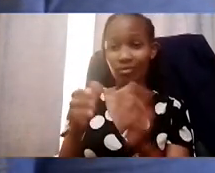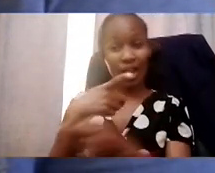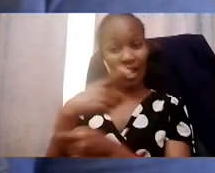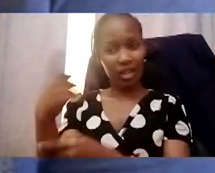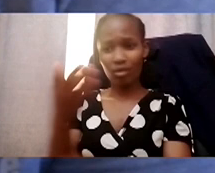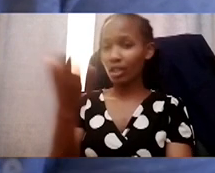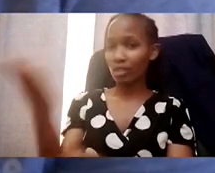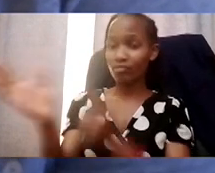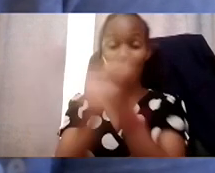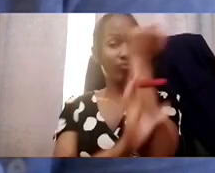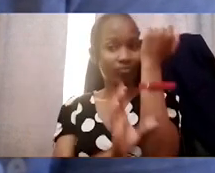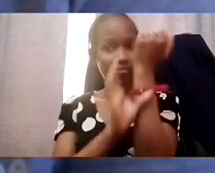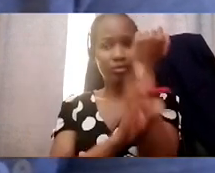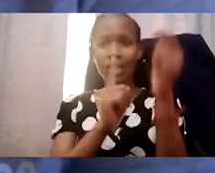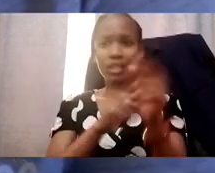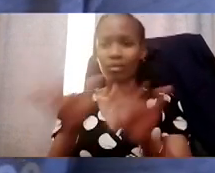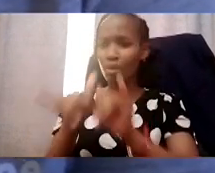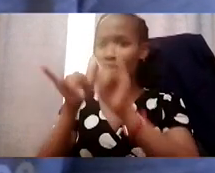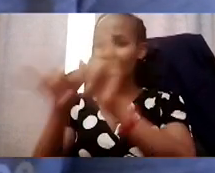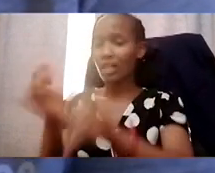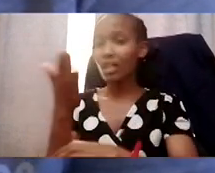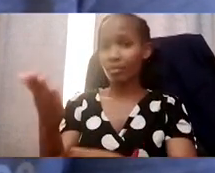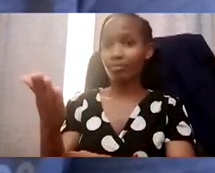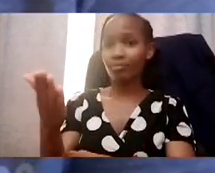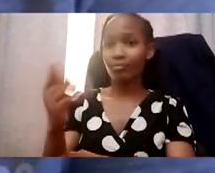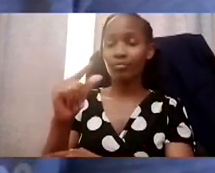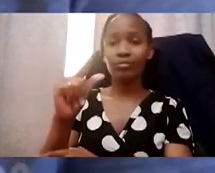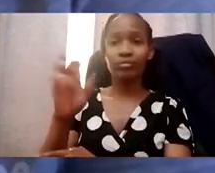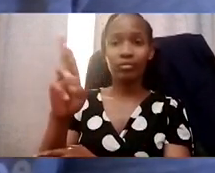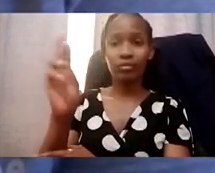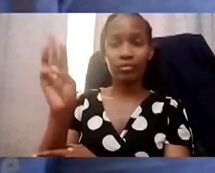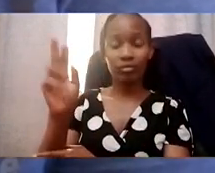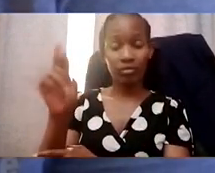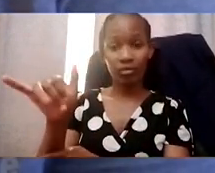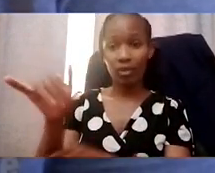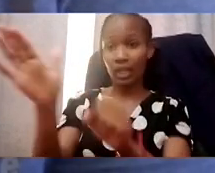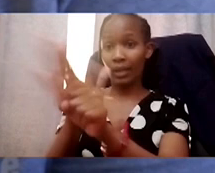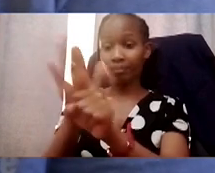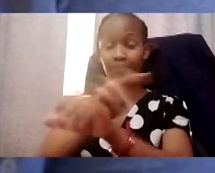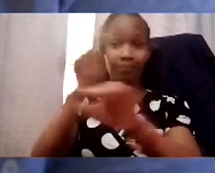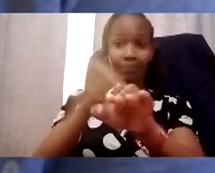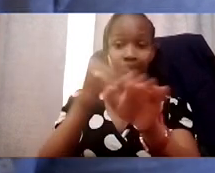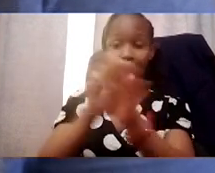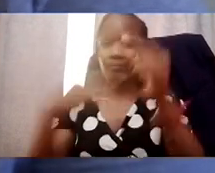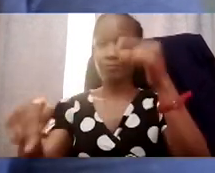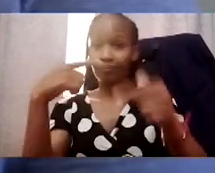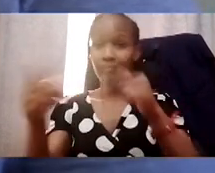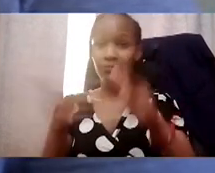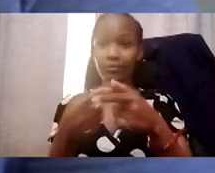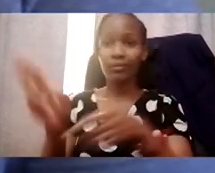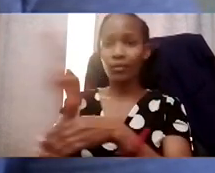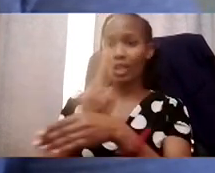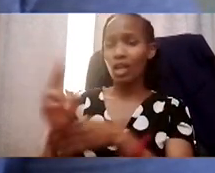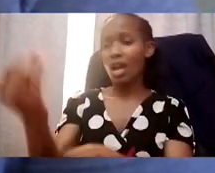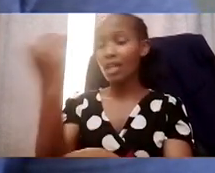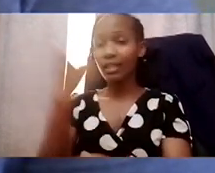and when I was playing in Germany, many nations, they've been in conflict. They always, they used to ask me to go and